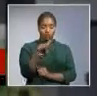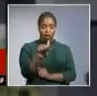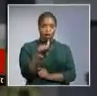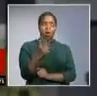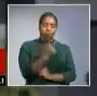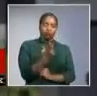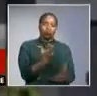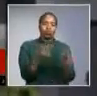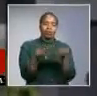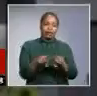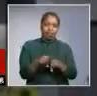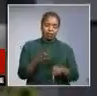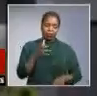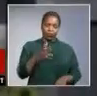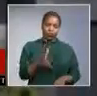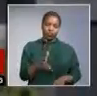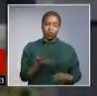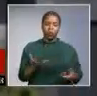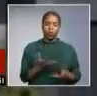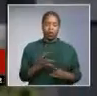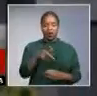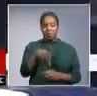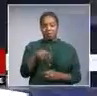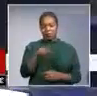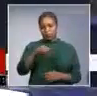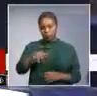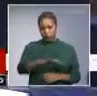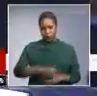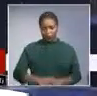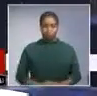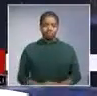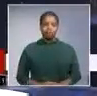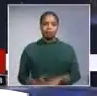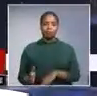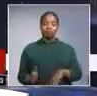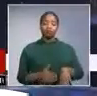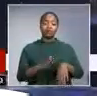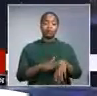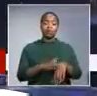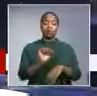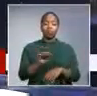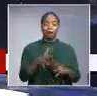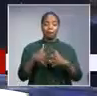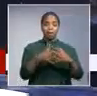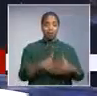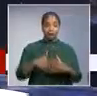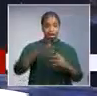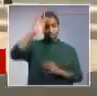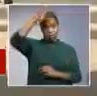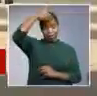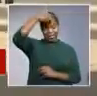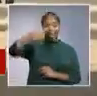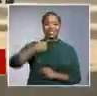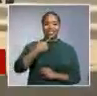permission to do the same. Erin Bates, Parktown. Still ahead on eNews, US President Donald Trump